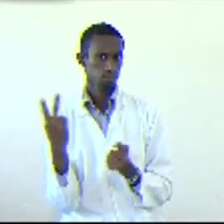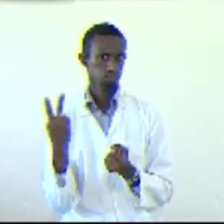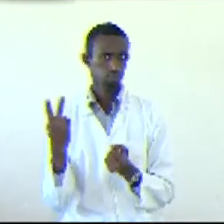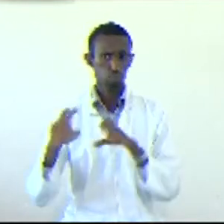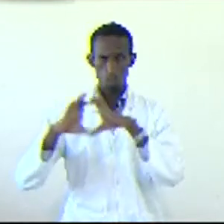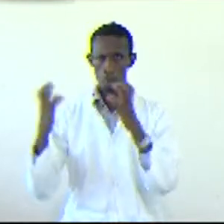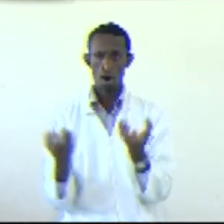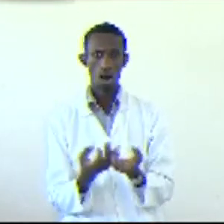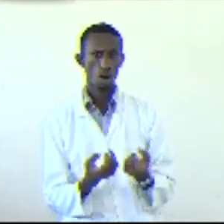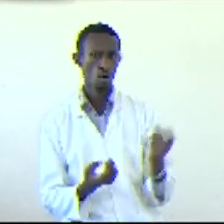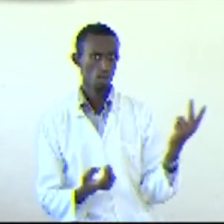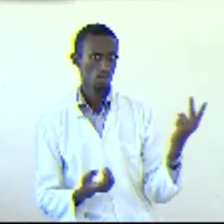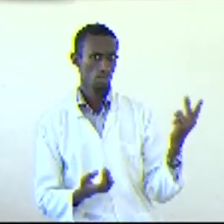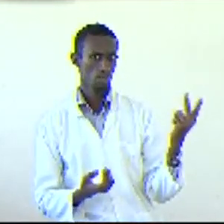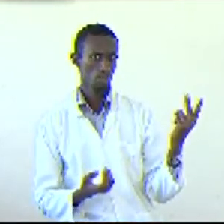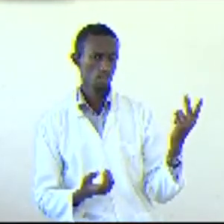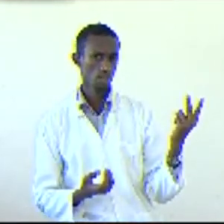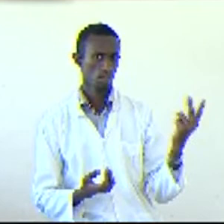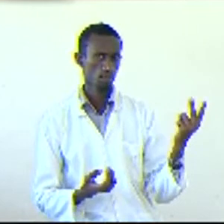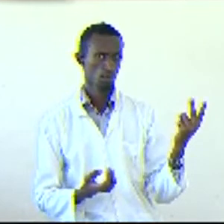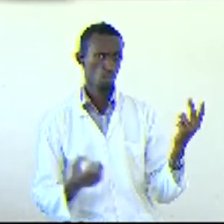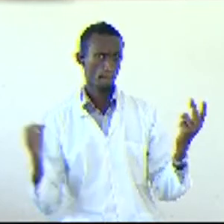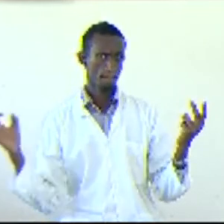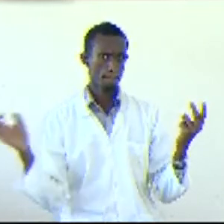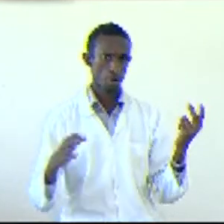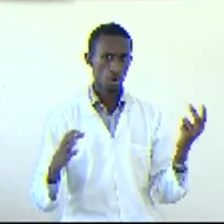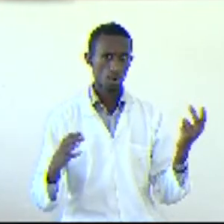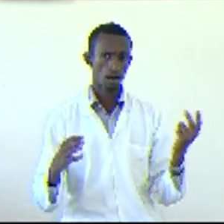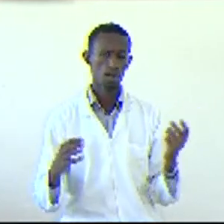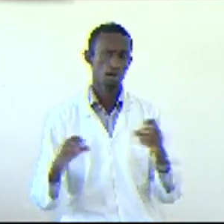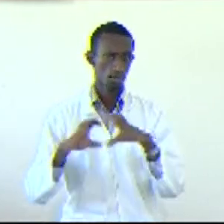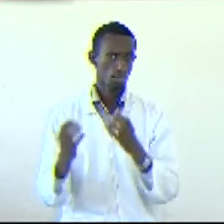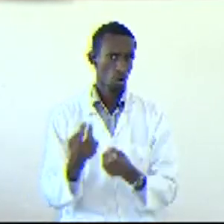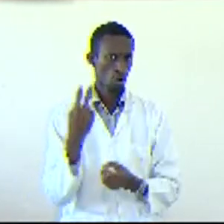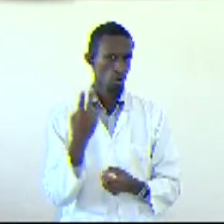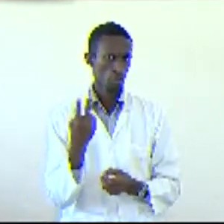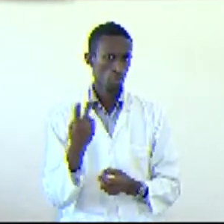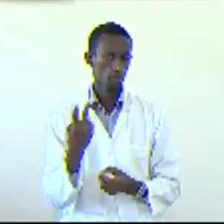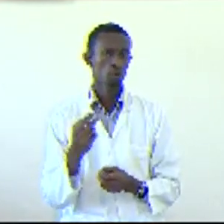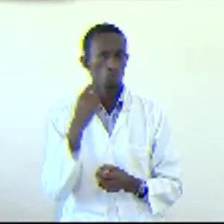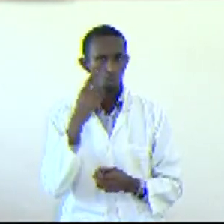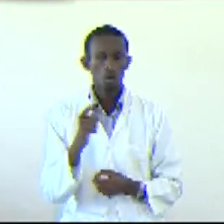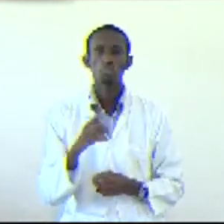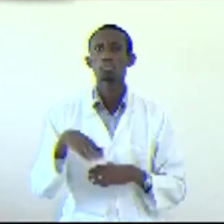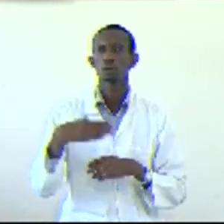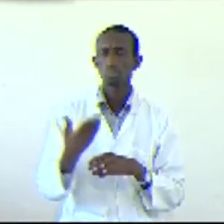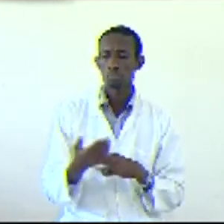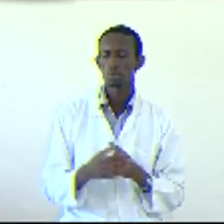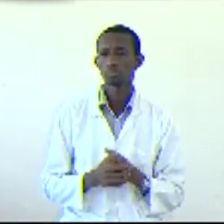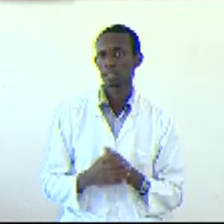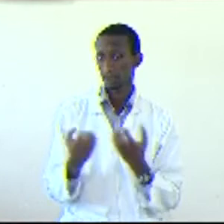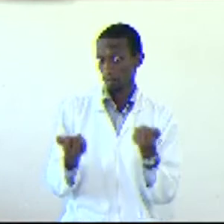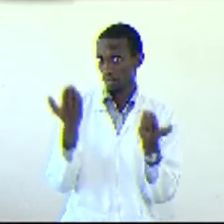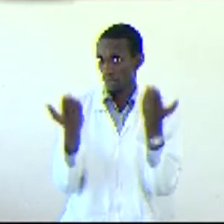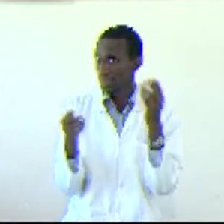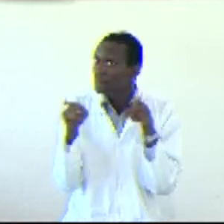the speed, what do you think will happen? Remember, they all have the same mass, and then we are giving the velocity